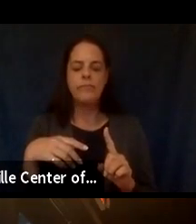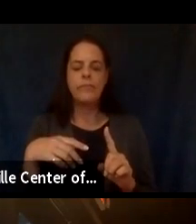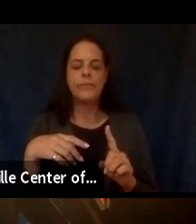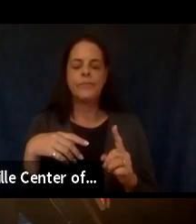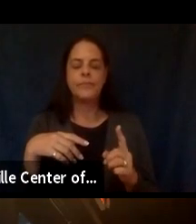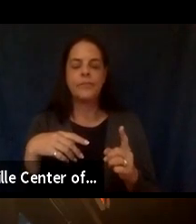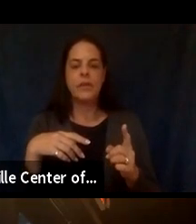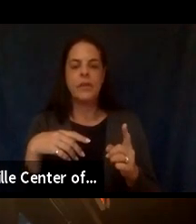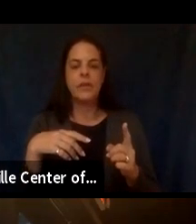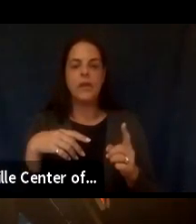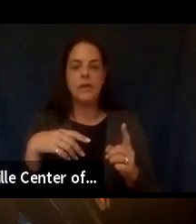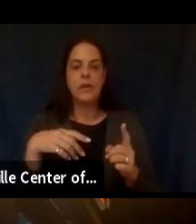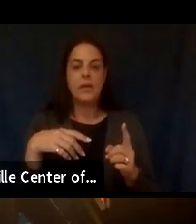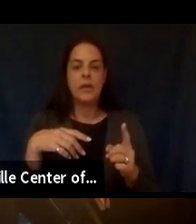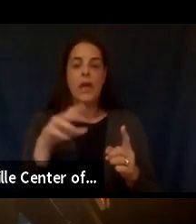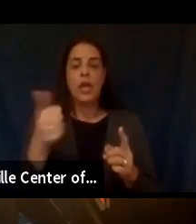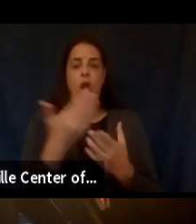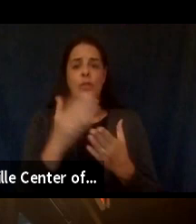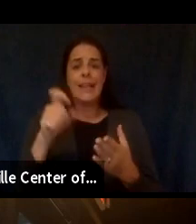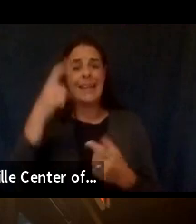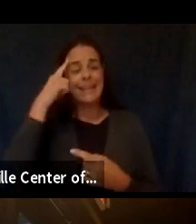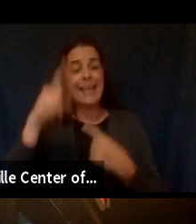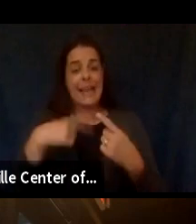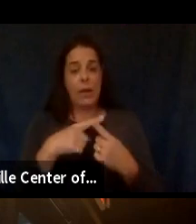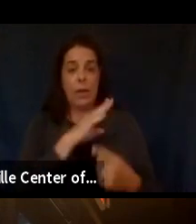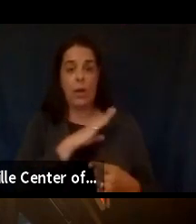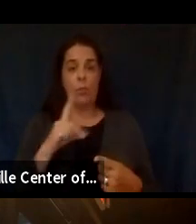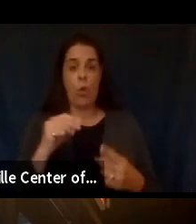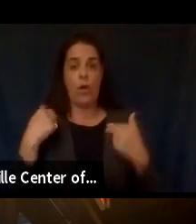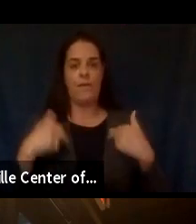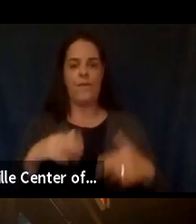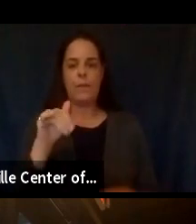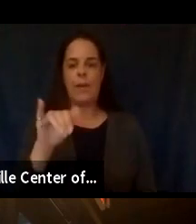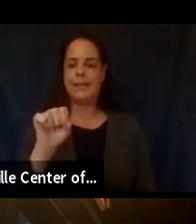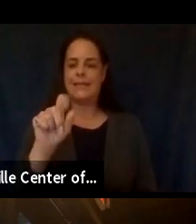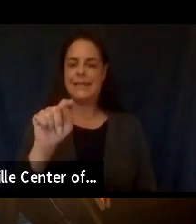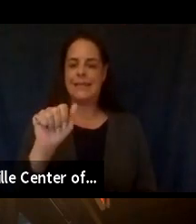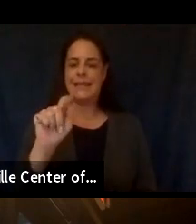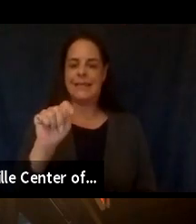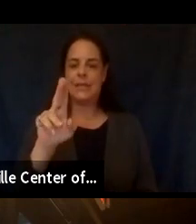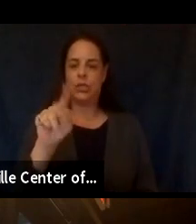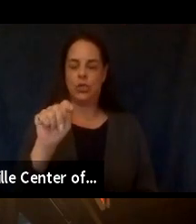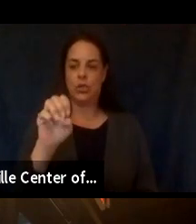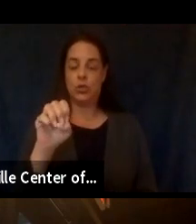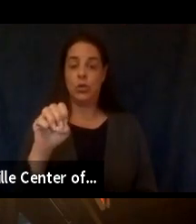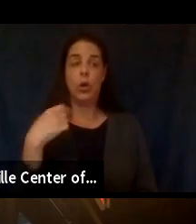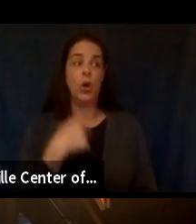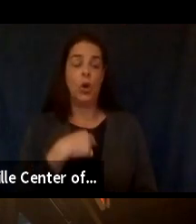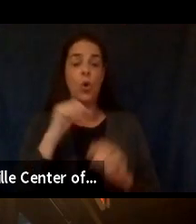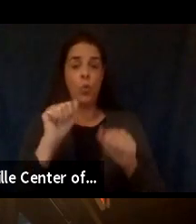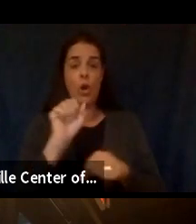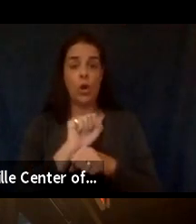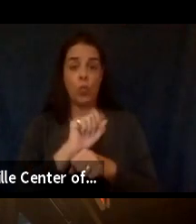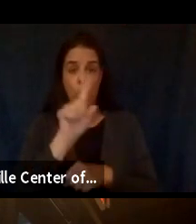about that, as a Board of Health by statute. One of these is we can work strictly in an advisory role, and we could say